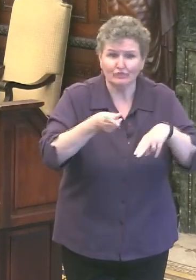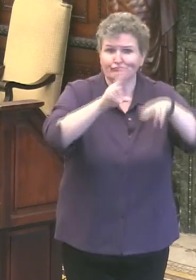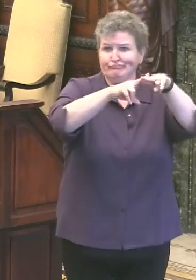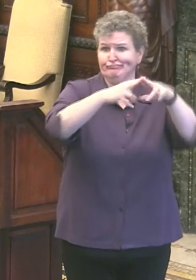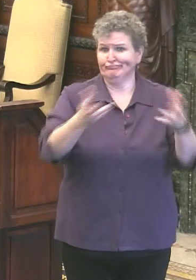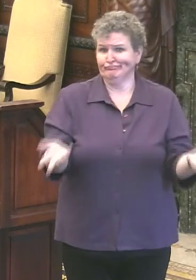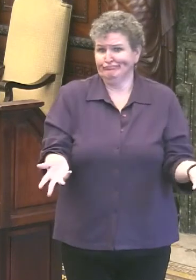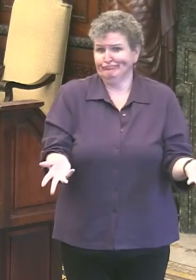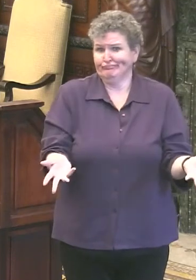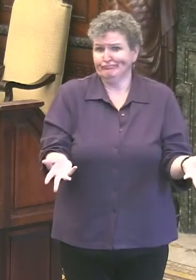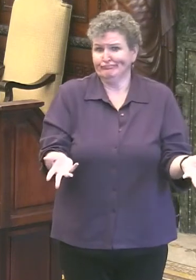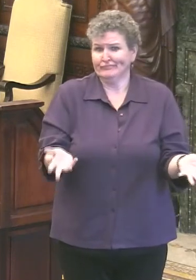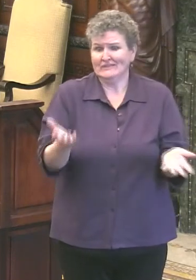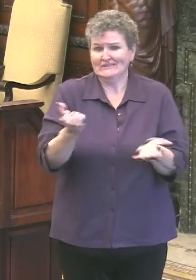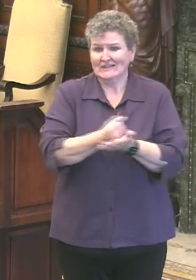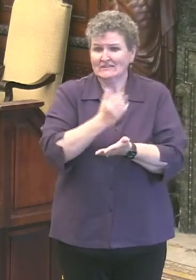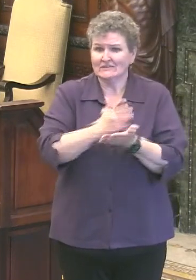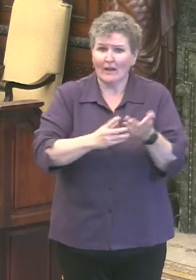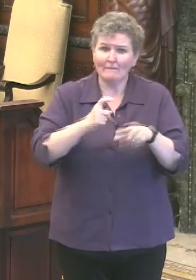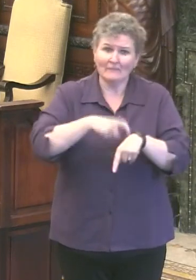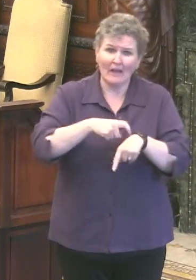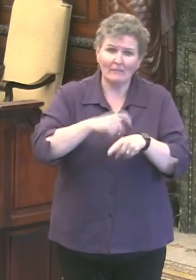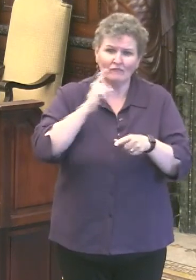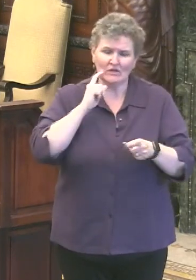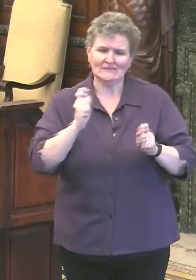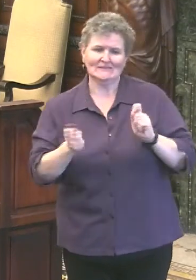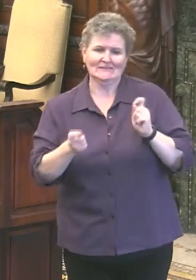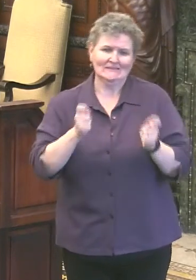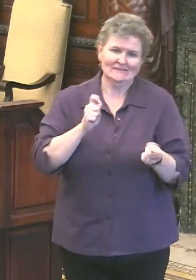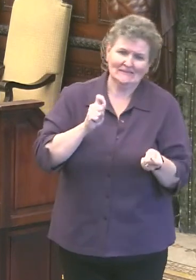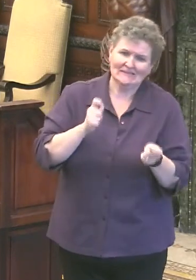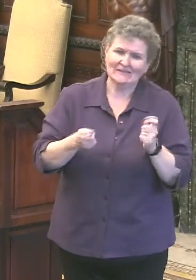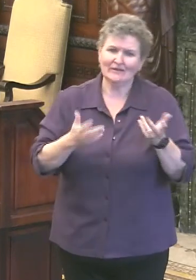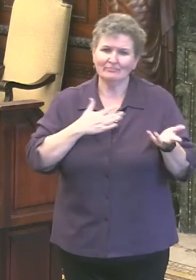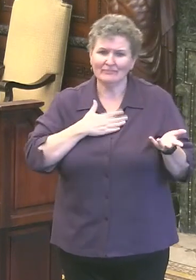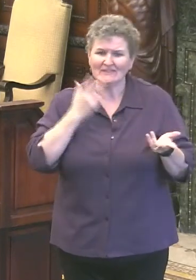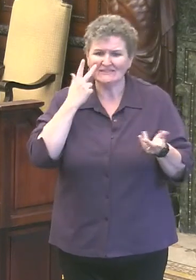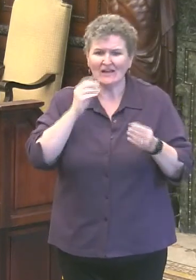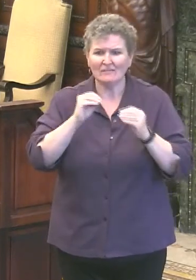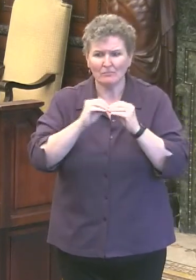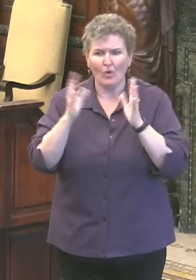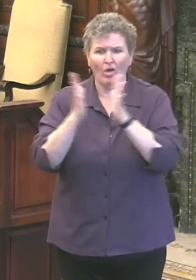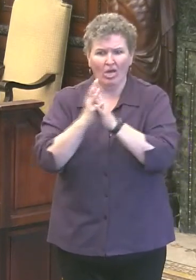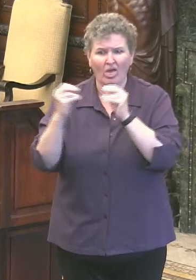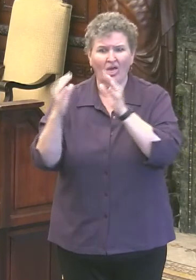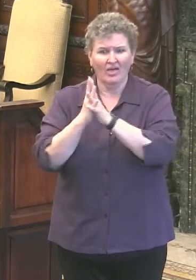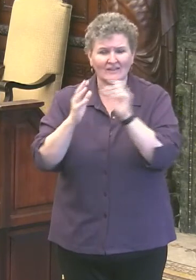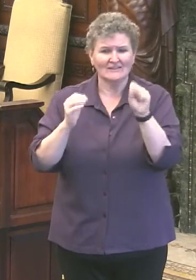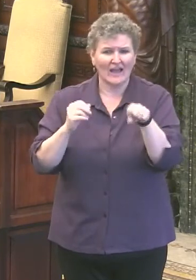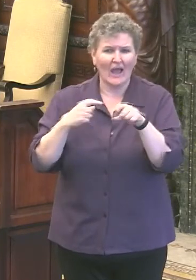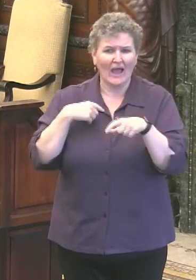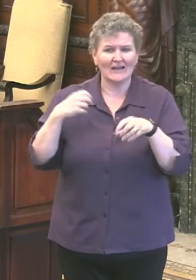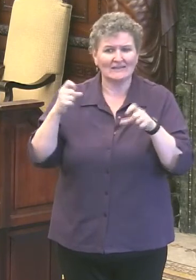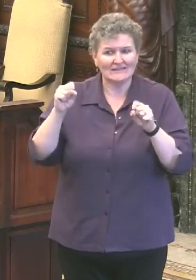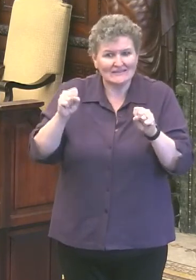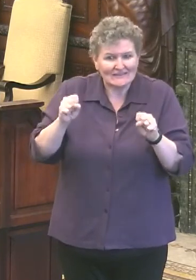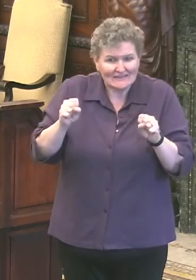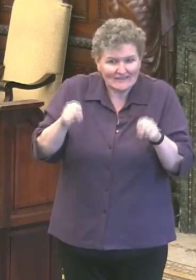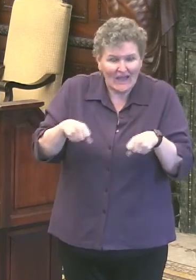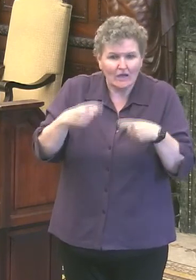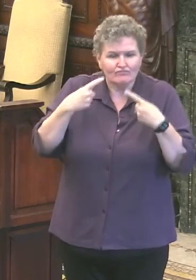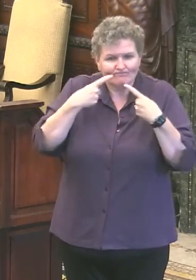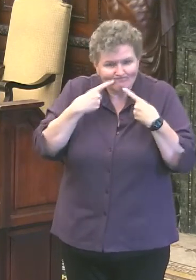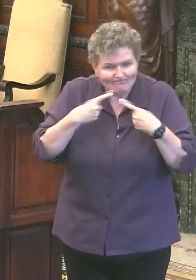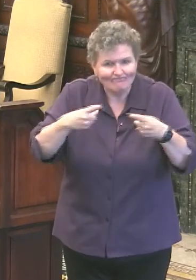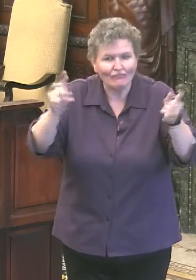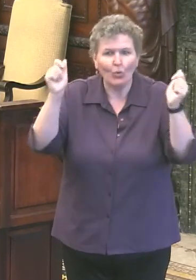It's going to take some time for people to adjust to it, so you may see some incidents like that. I think we can get there through a combination of the policies we're making